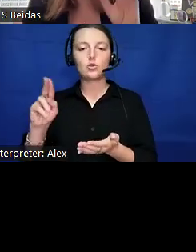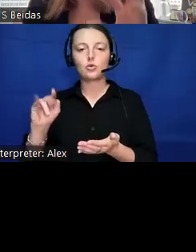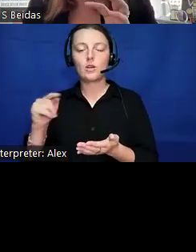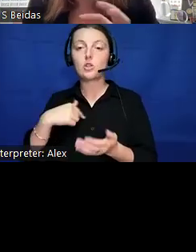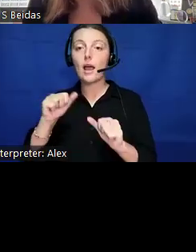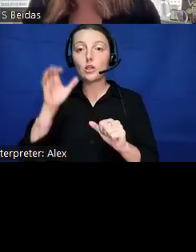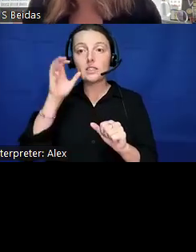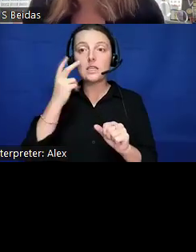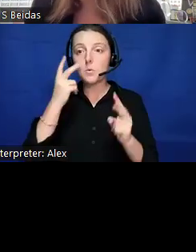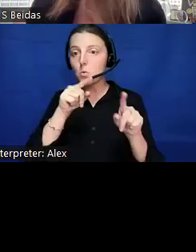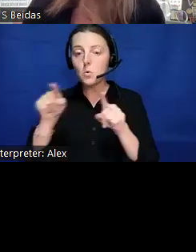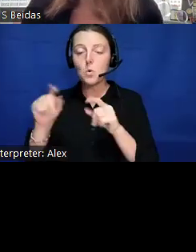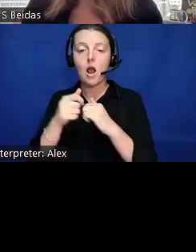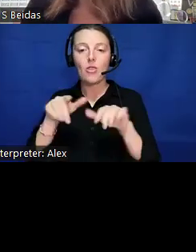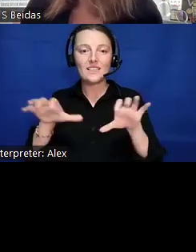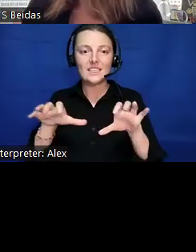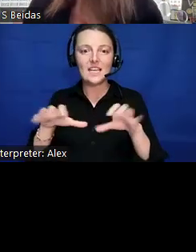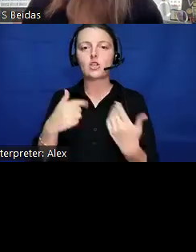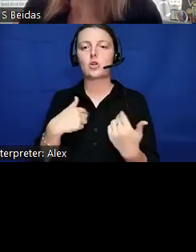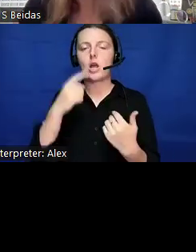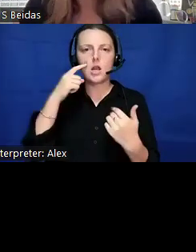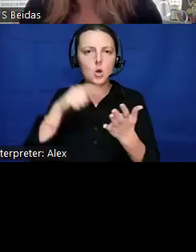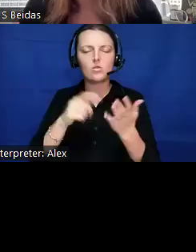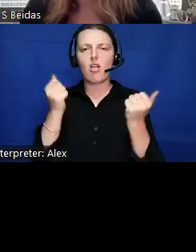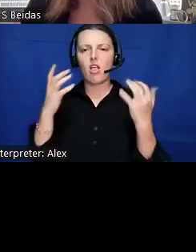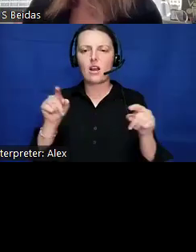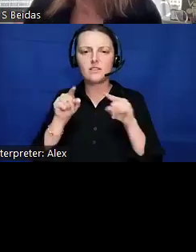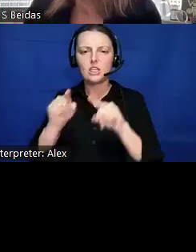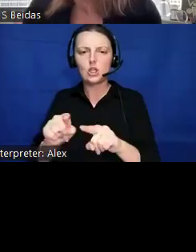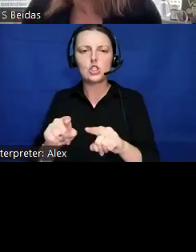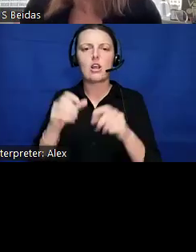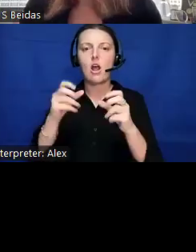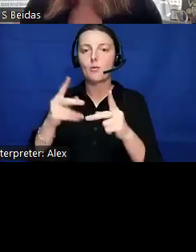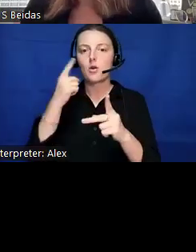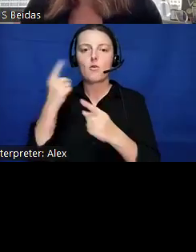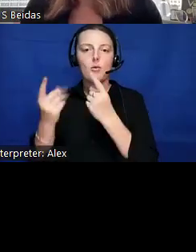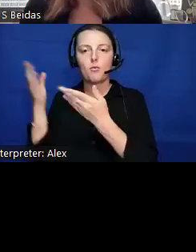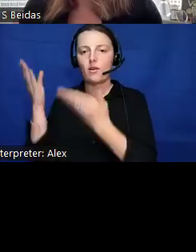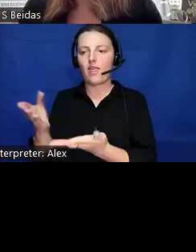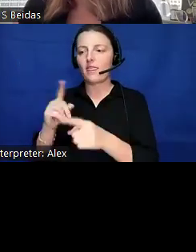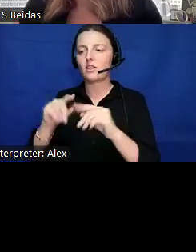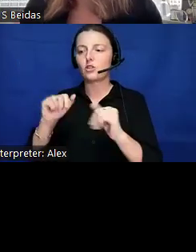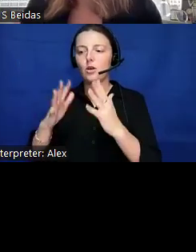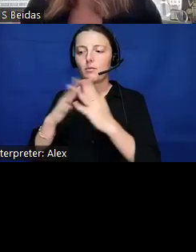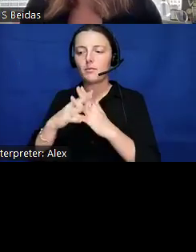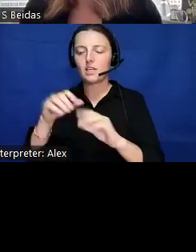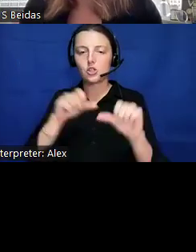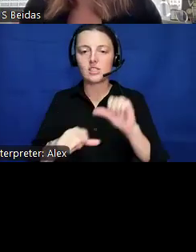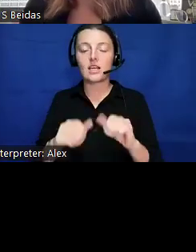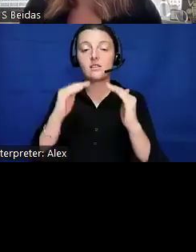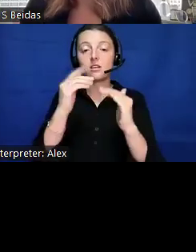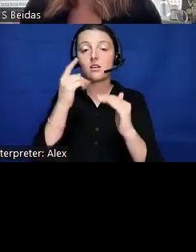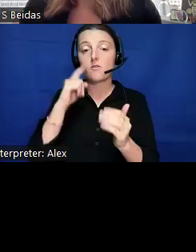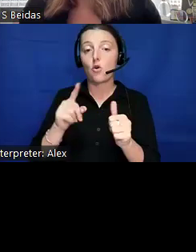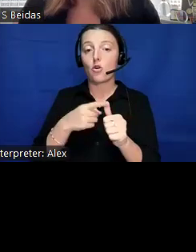and think that there's a lot of synergy and opportunity to bring that thinking to implementation science, which in its early